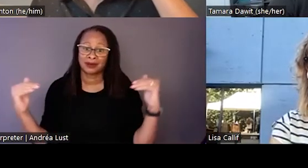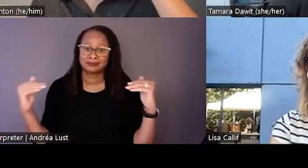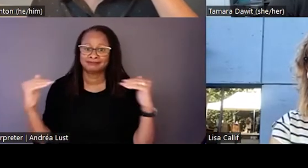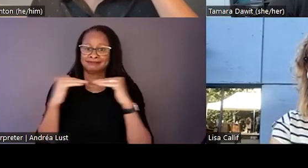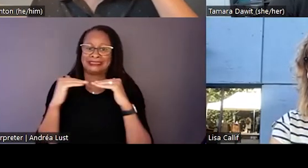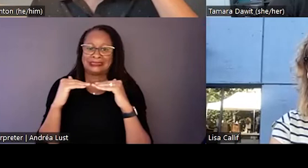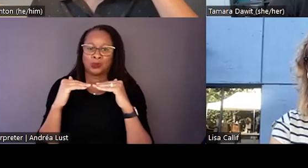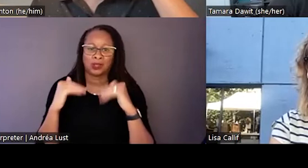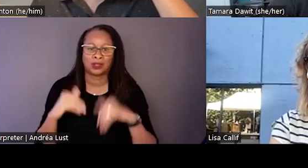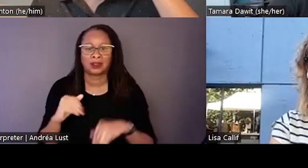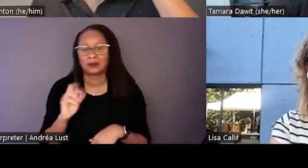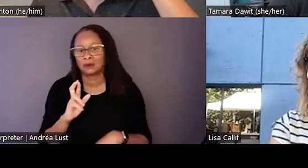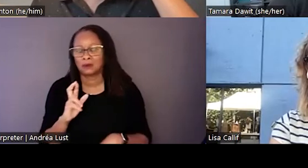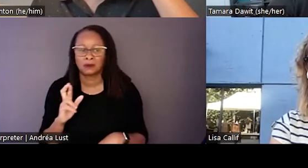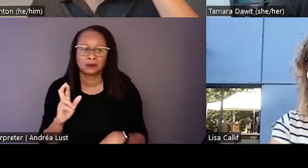and also